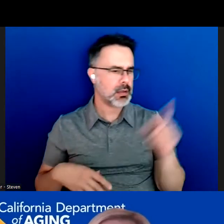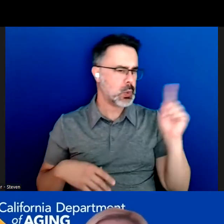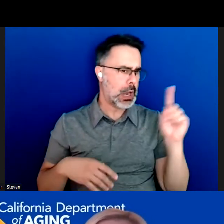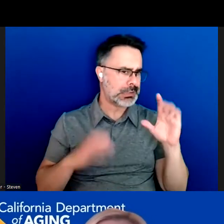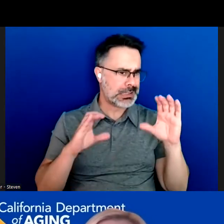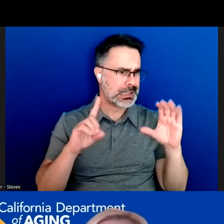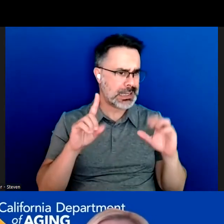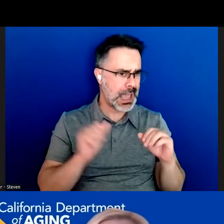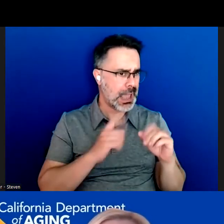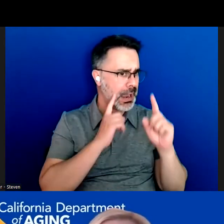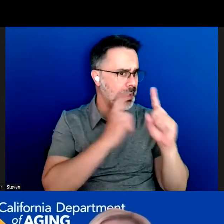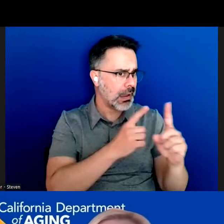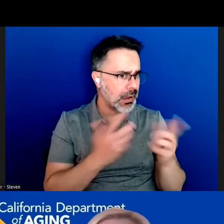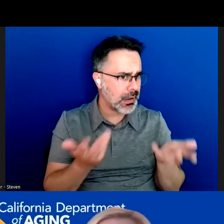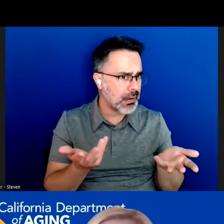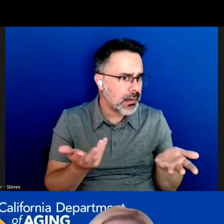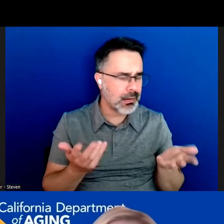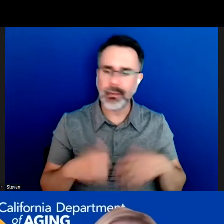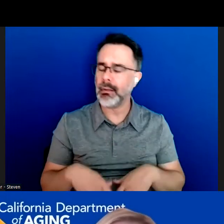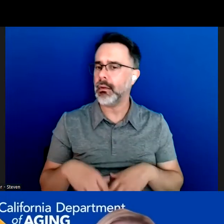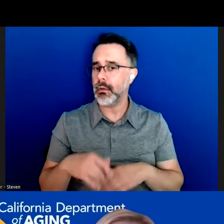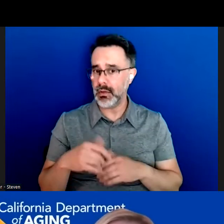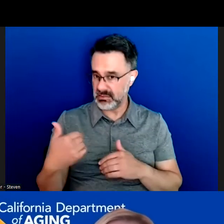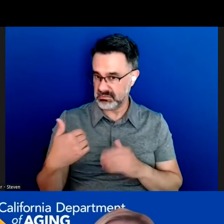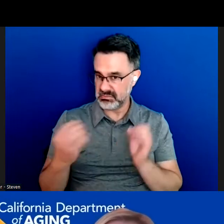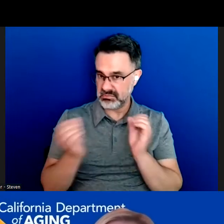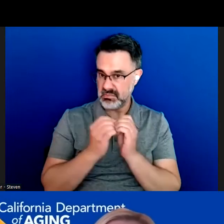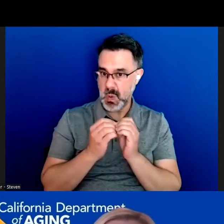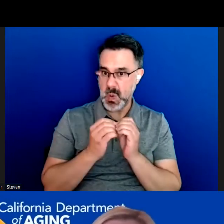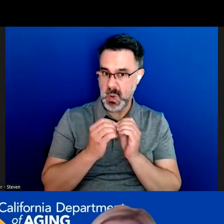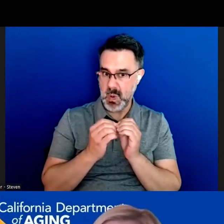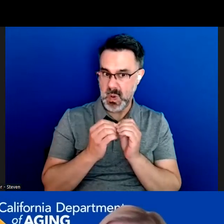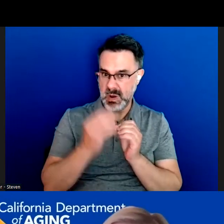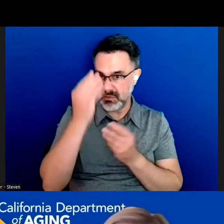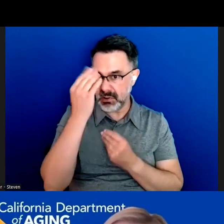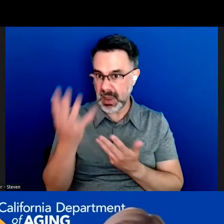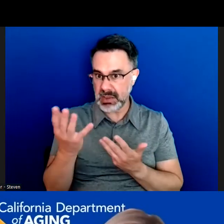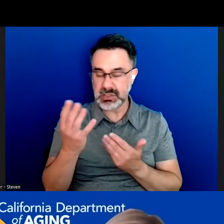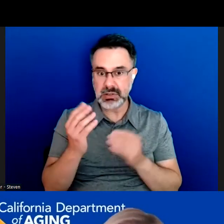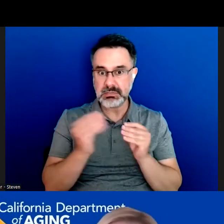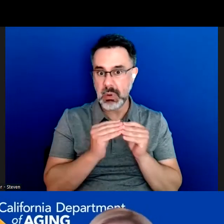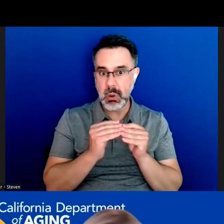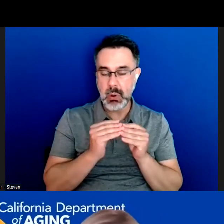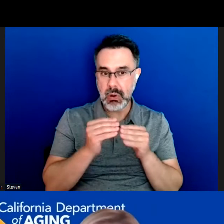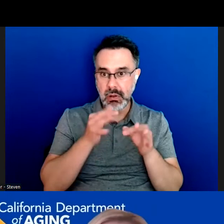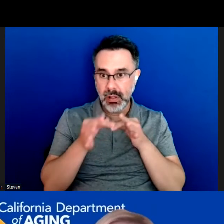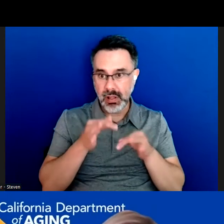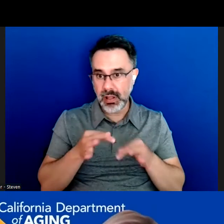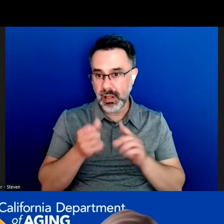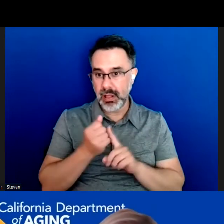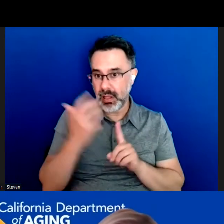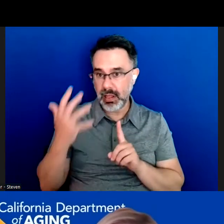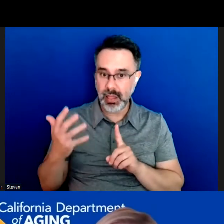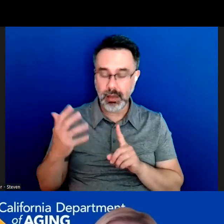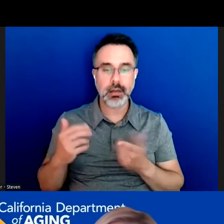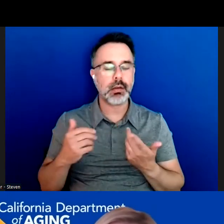headed, is there more to this than meets the eye, and confusion about terminology, language, and the metaphor